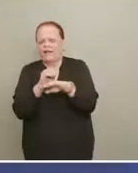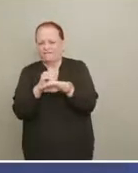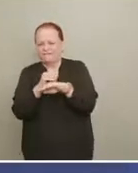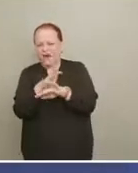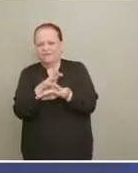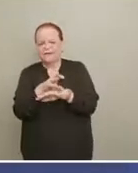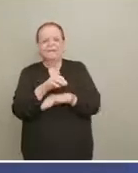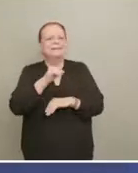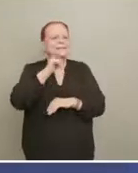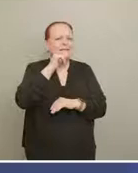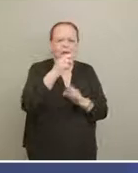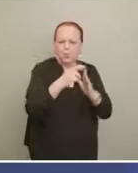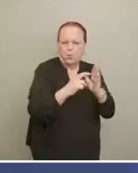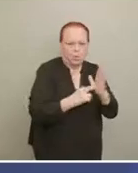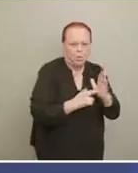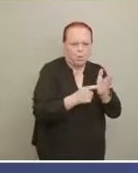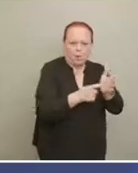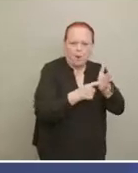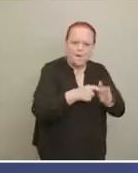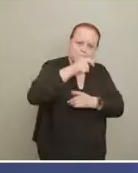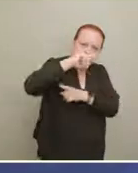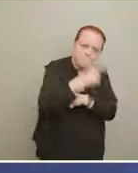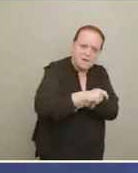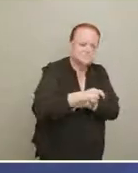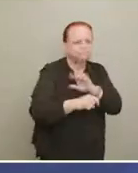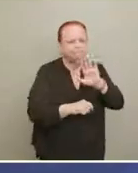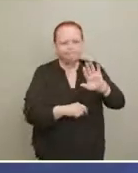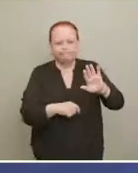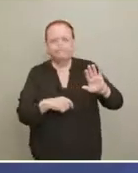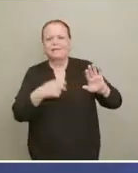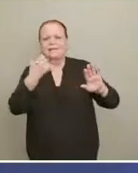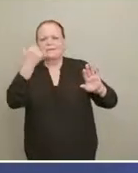second announcement. So the second announcement from the state is that